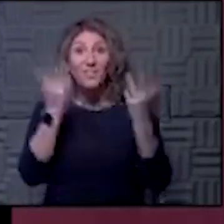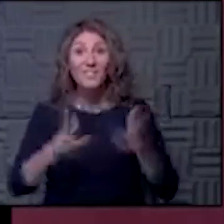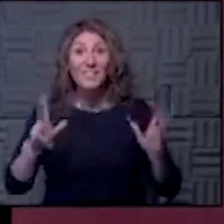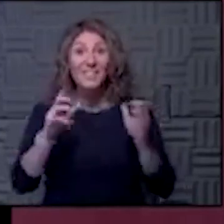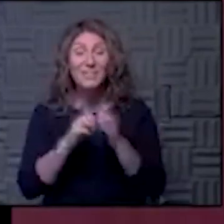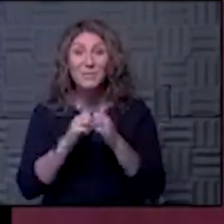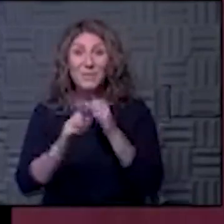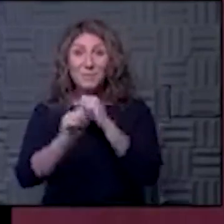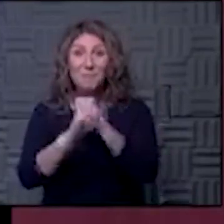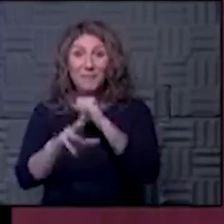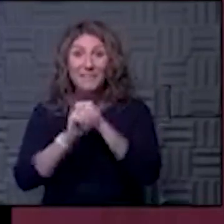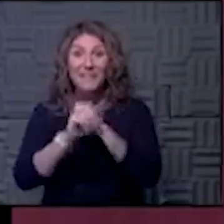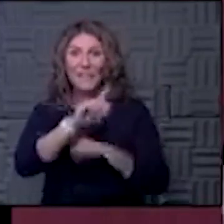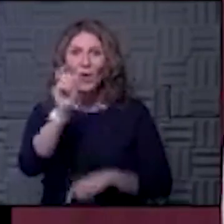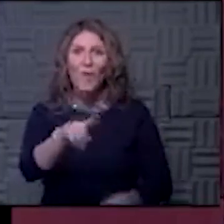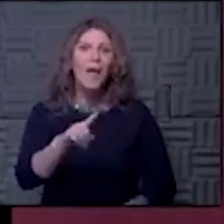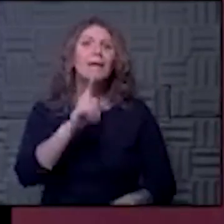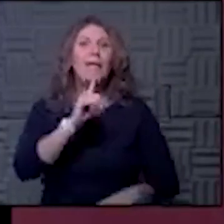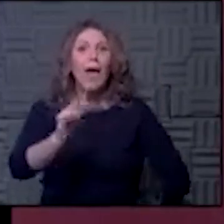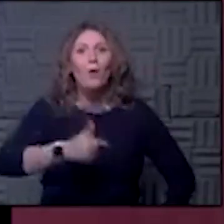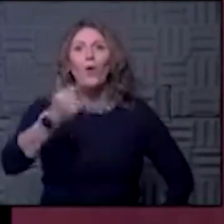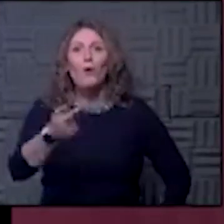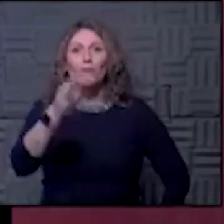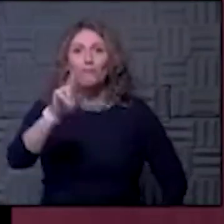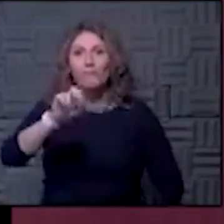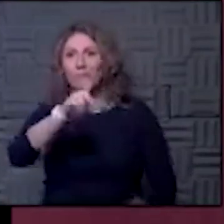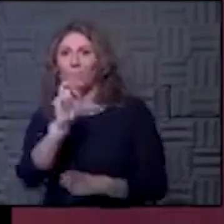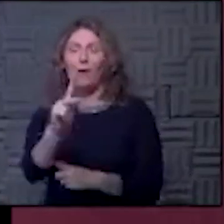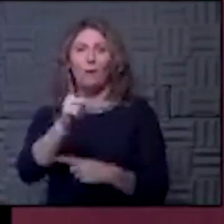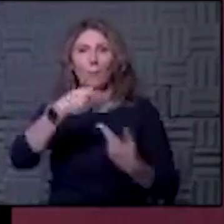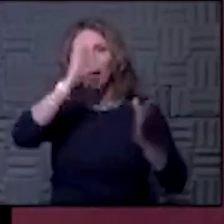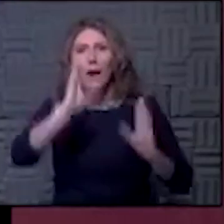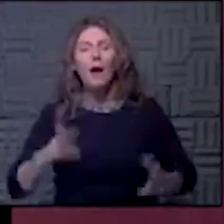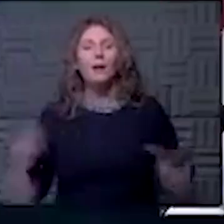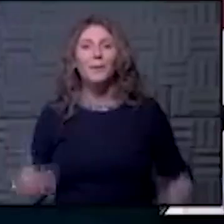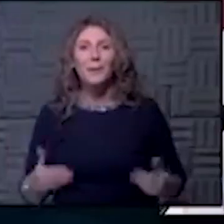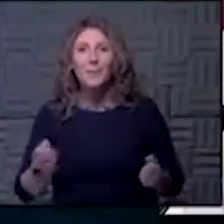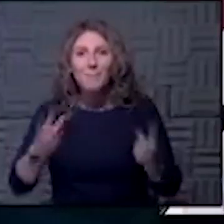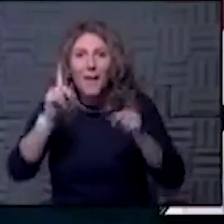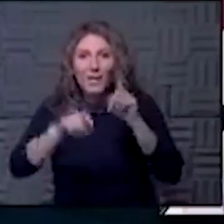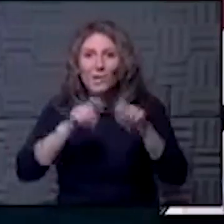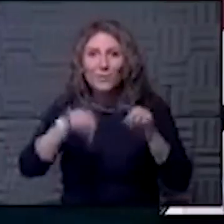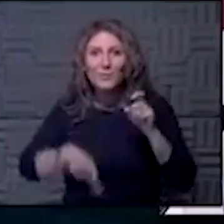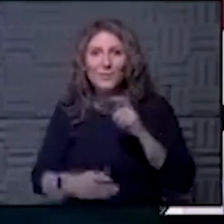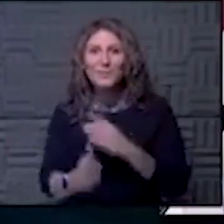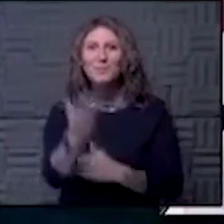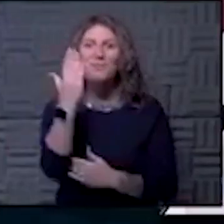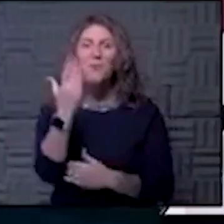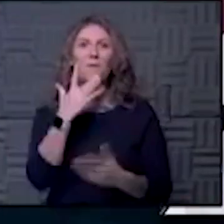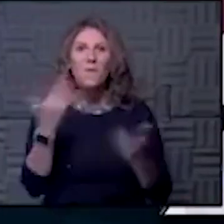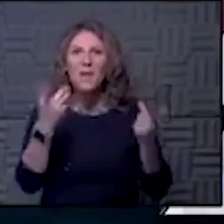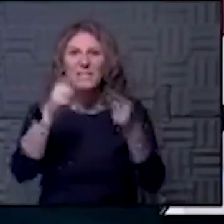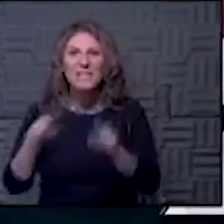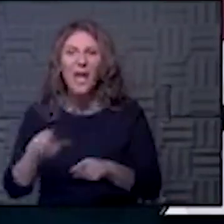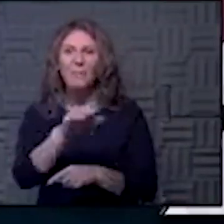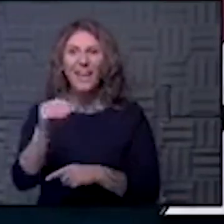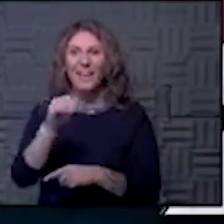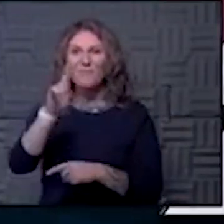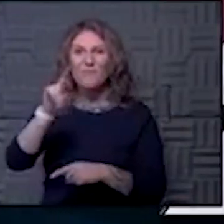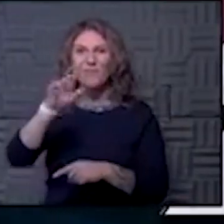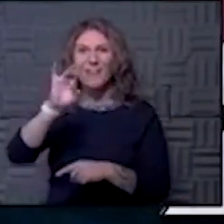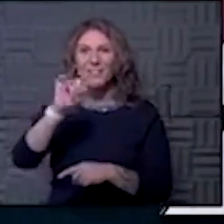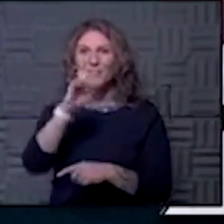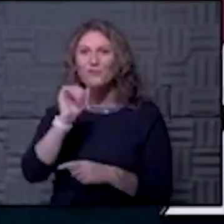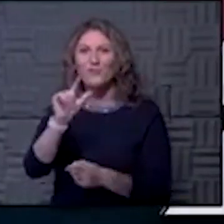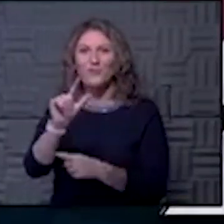with All right, questions. let's turn to Rick Couldry. Wow. Rick, my gosh, we had a lot of questions this morning. You probably thought, what's going to happen? And Rachel, I